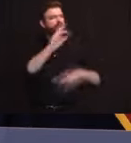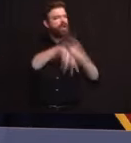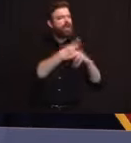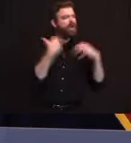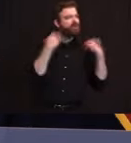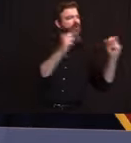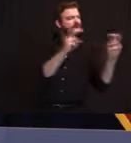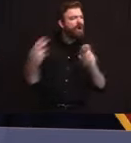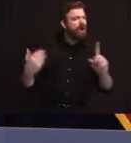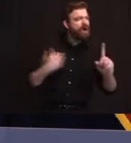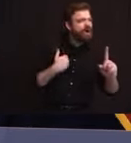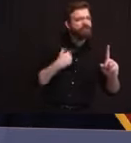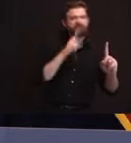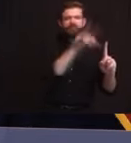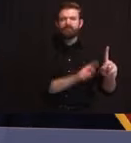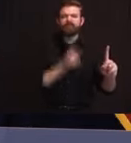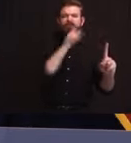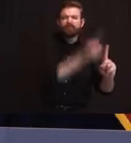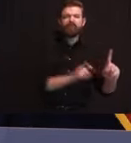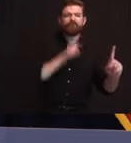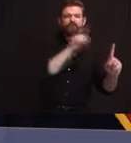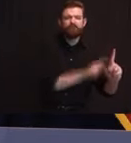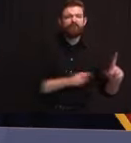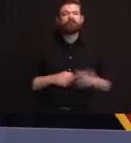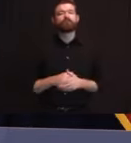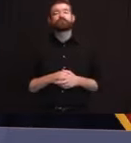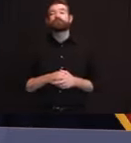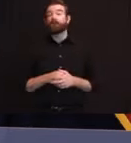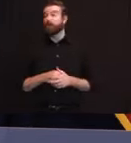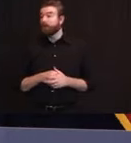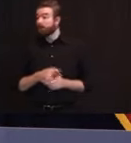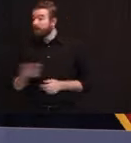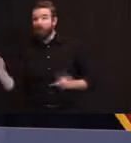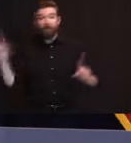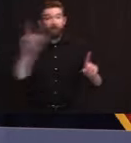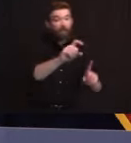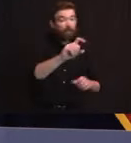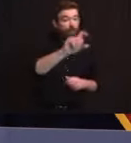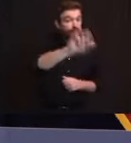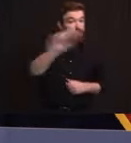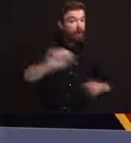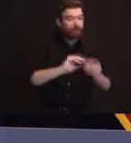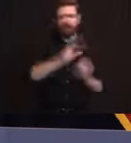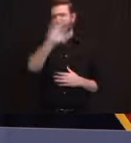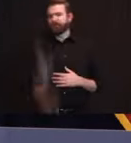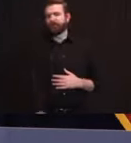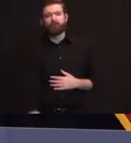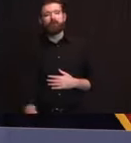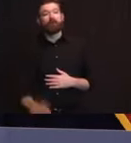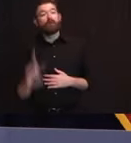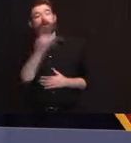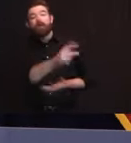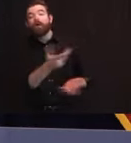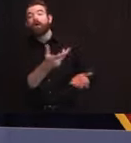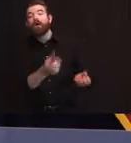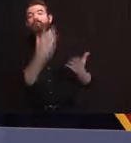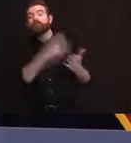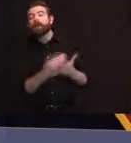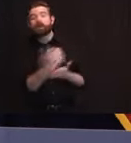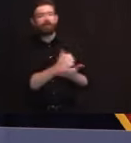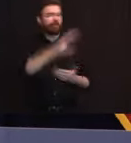number, financial information, or immigration status. I want to ask the public to please answer that